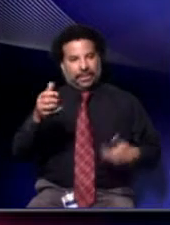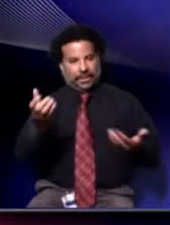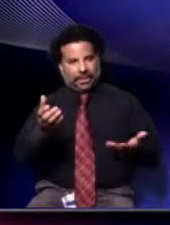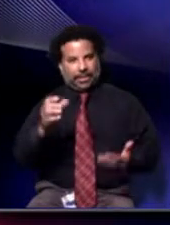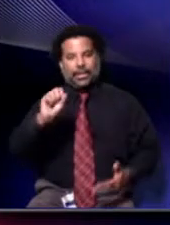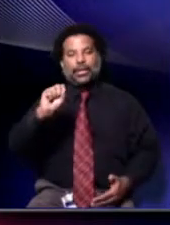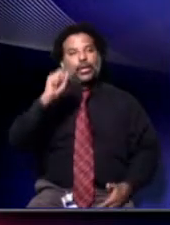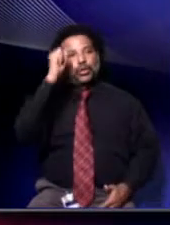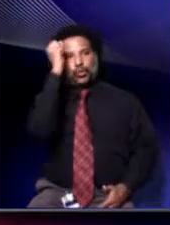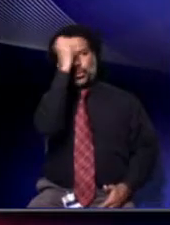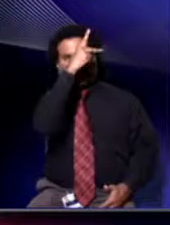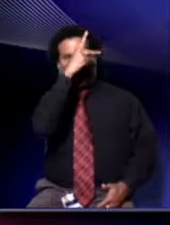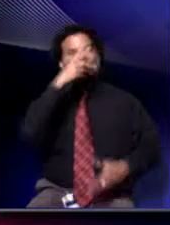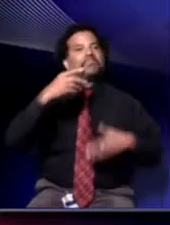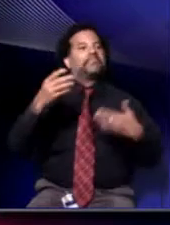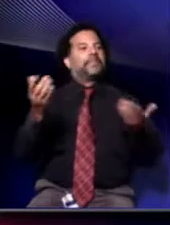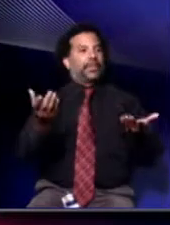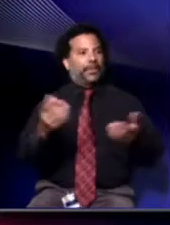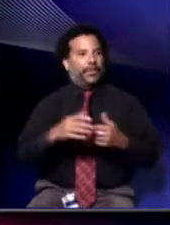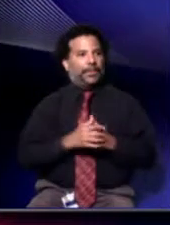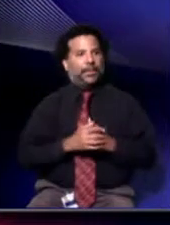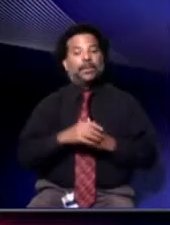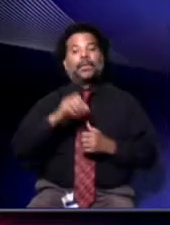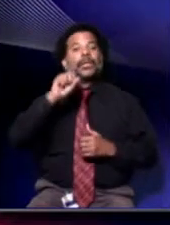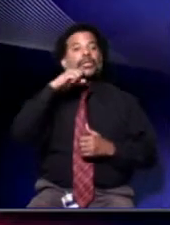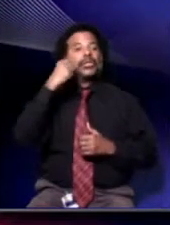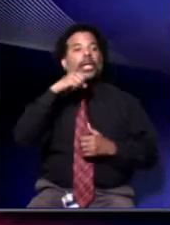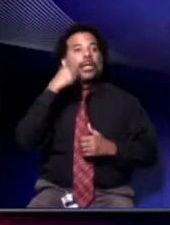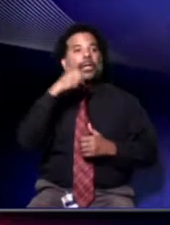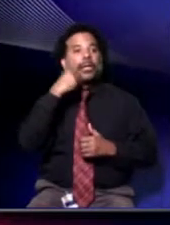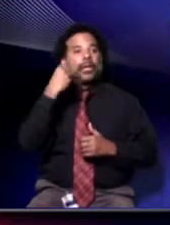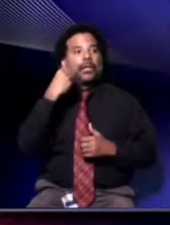K. Kneifel. Present. Shelley Herbold.